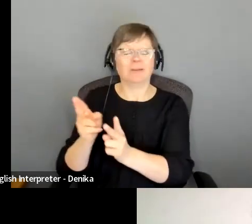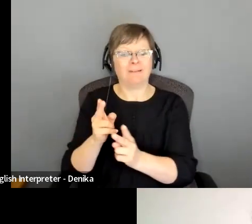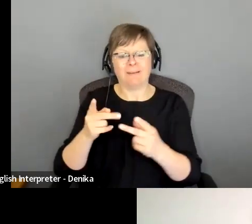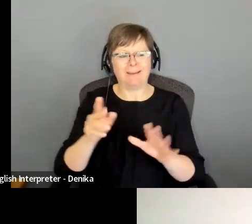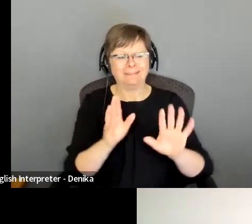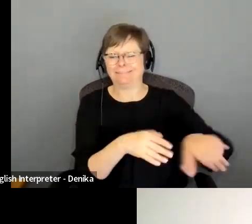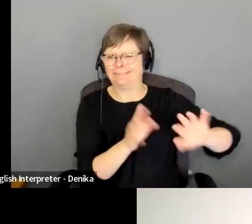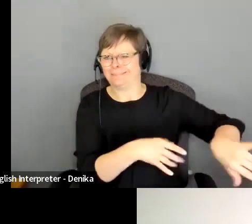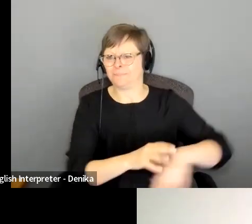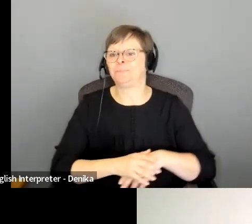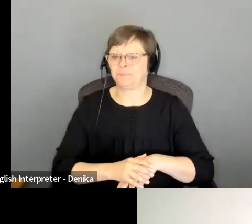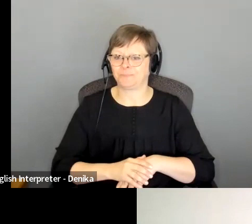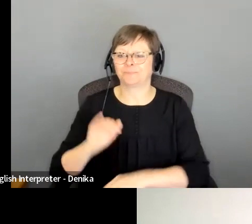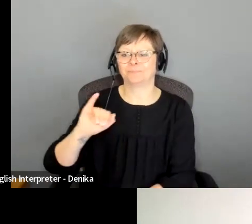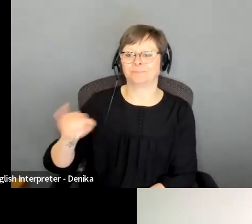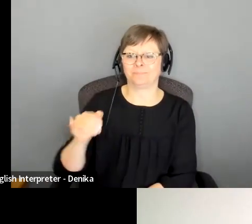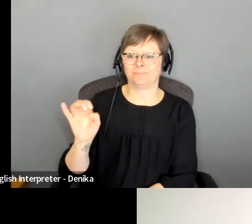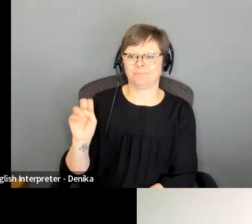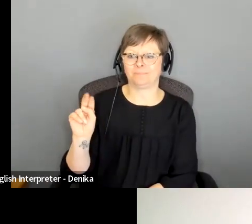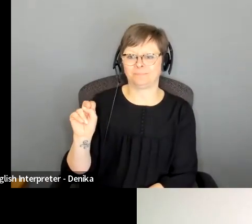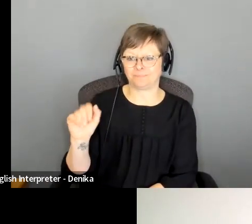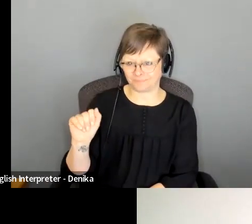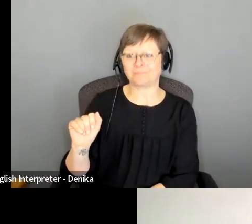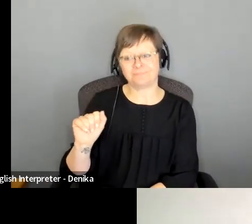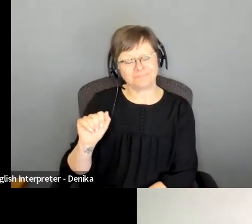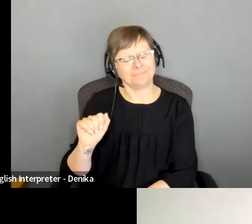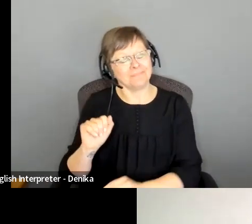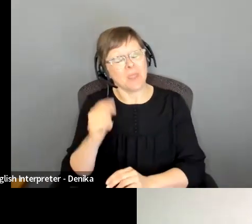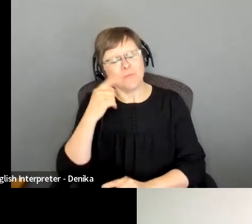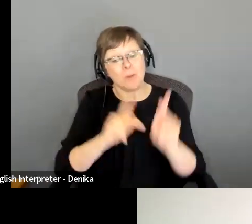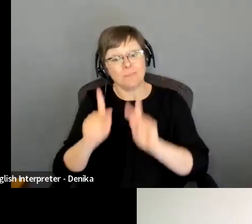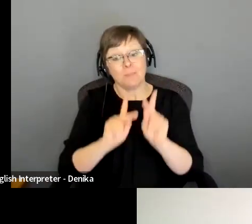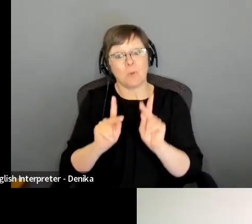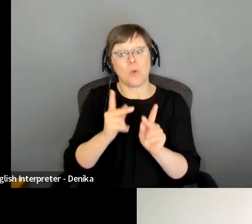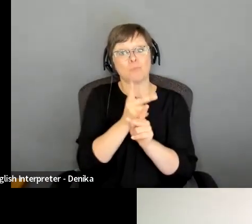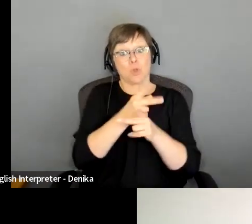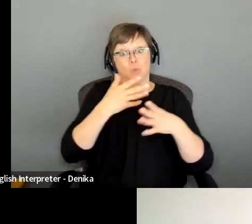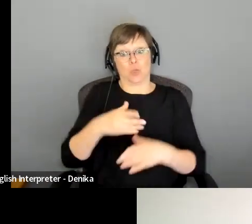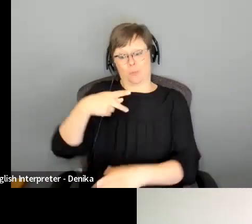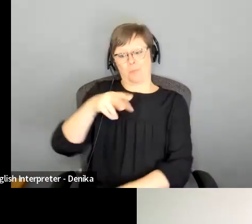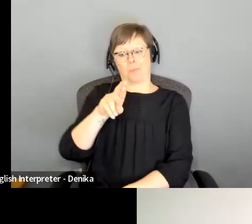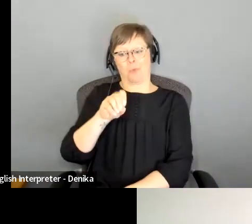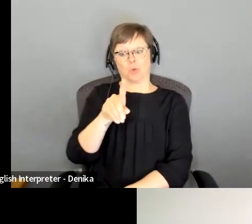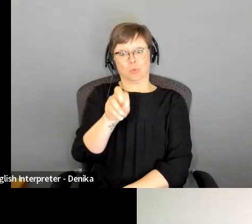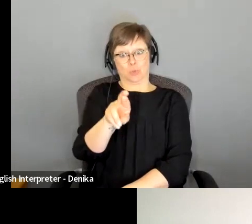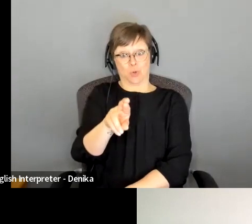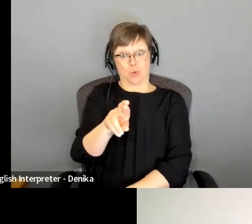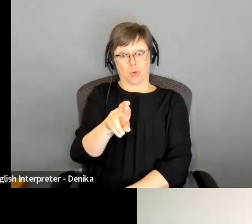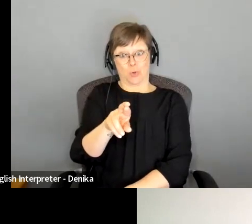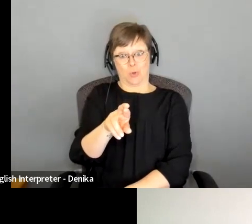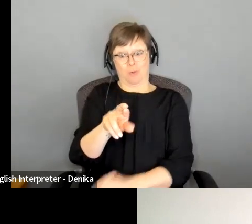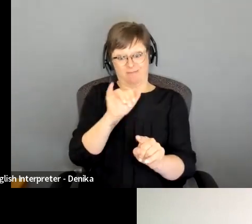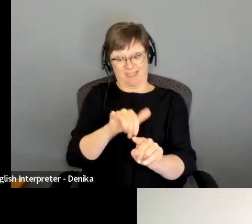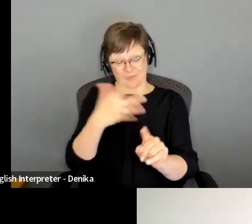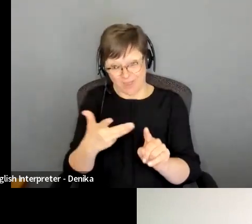And it's a great learning point for anyone who often wears the producer's hat. That time is the biggest gift we can often give